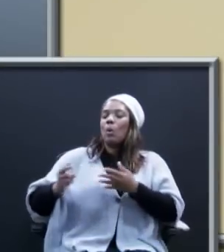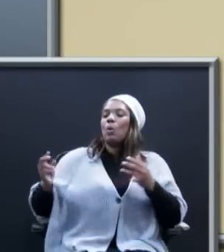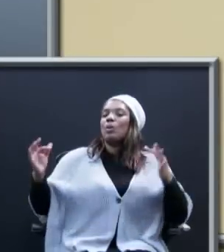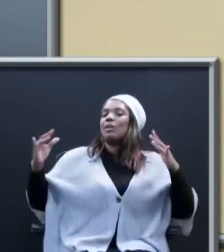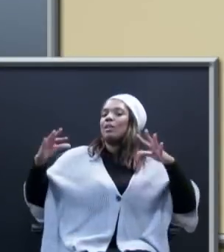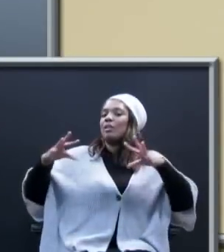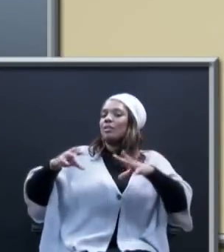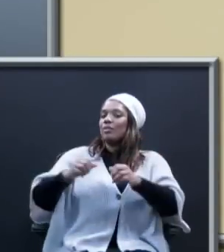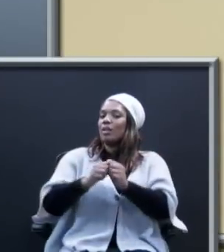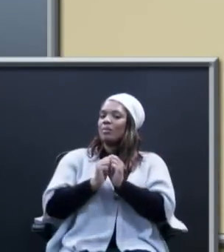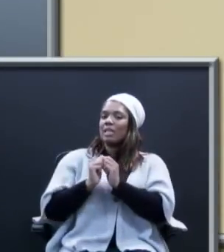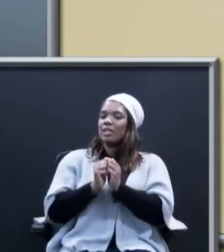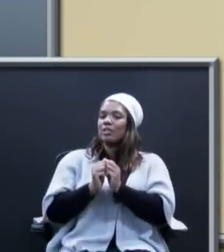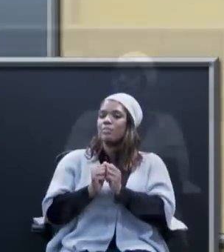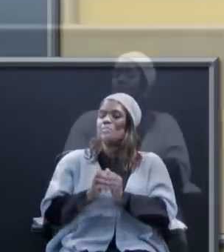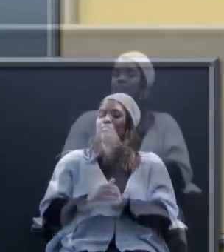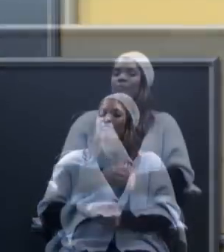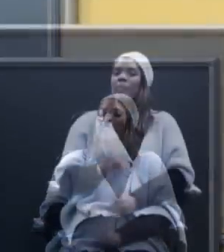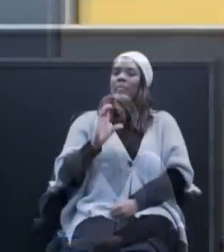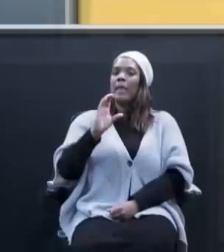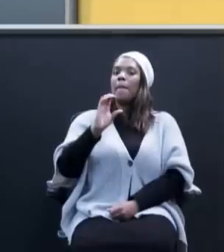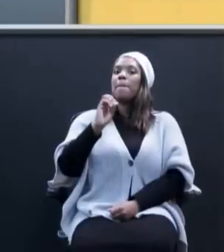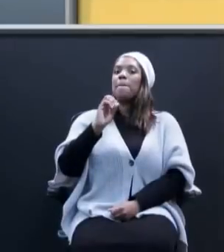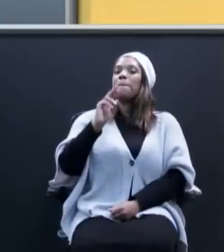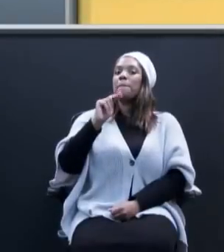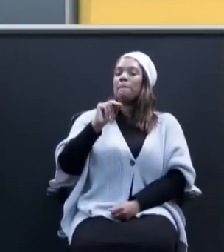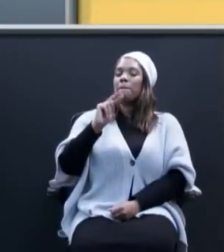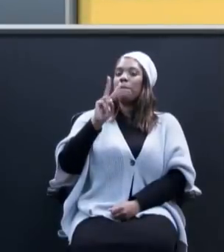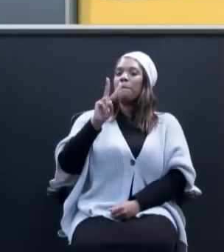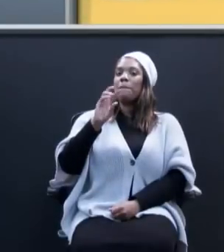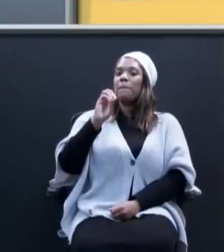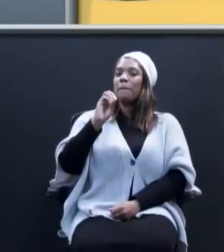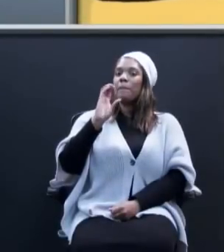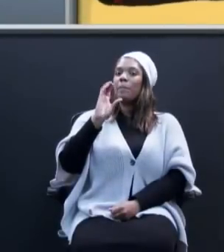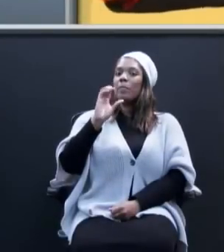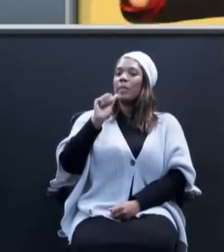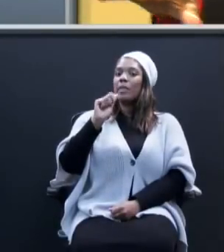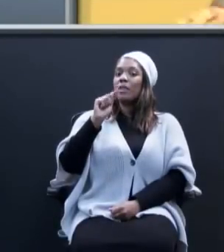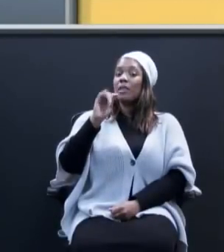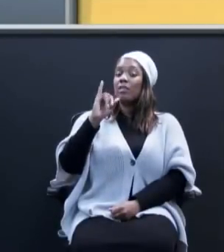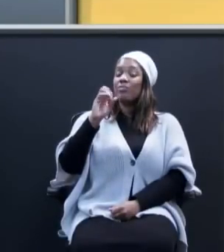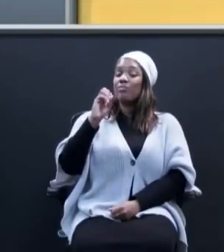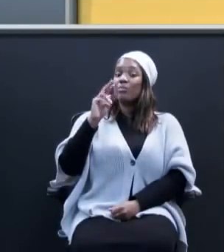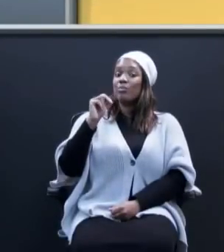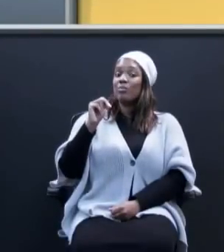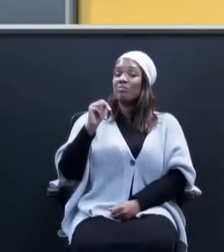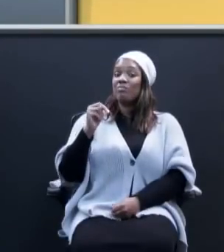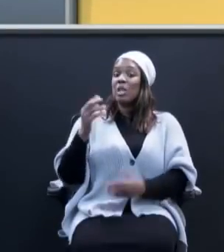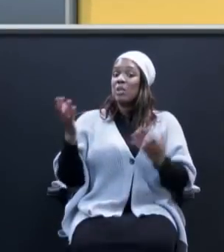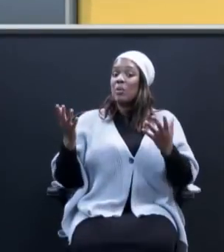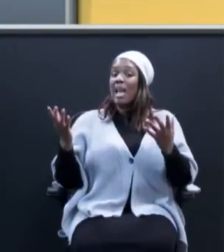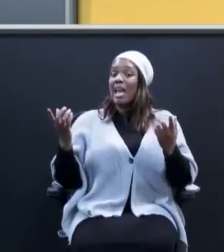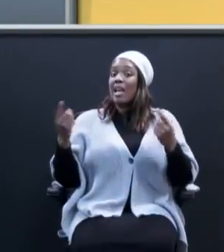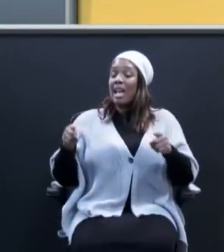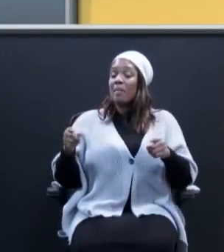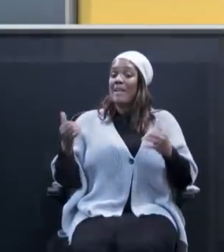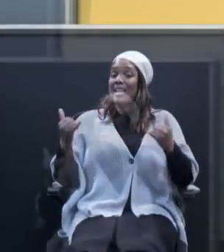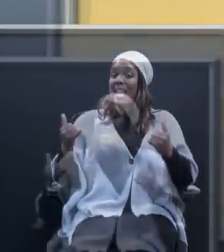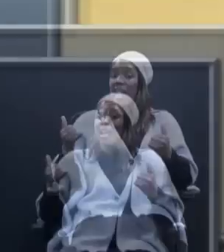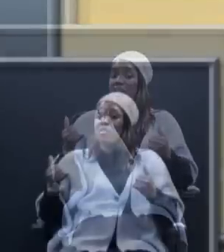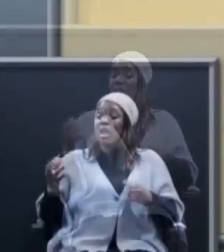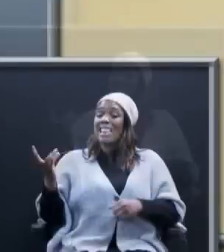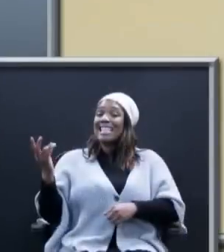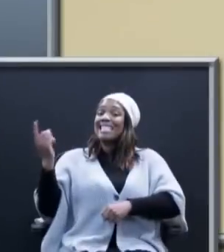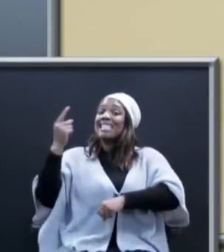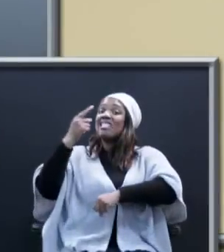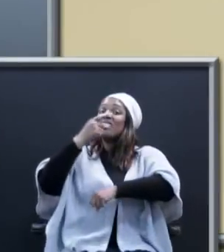first day should be a holy convocation. This is what we're having right now, holy convocation. Go ahead and read. And in the seventh day there shall be an holy convocation